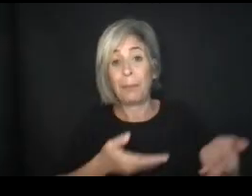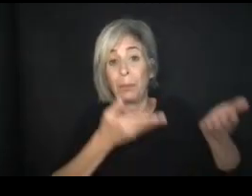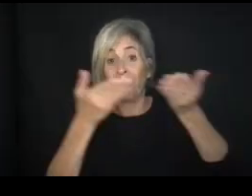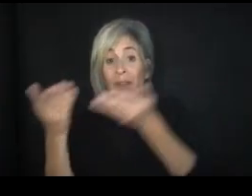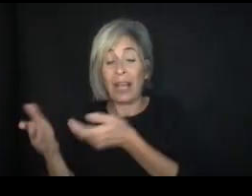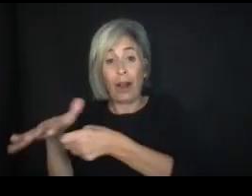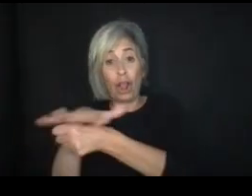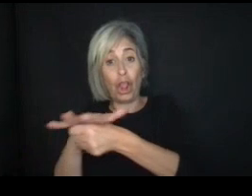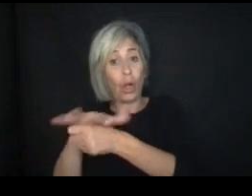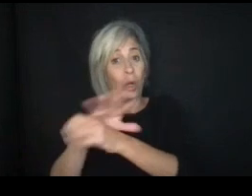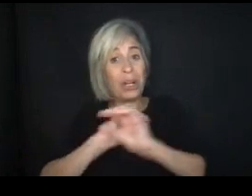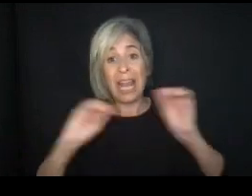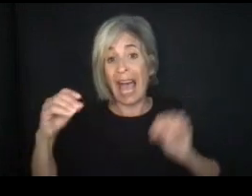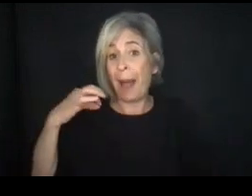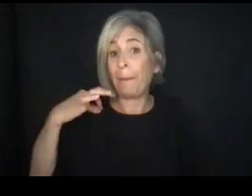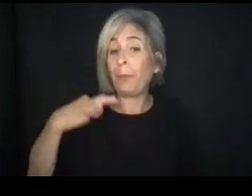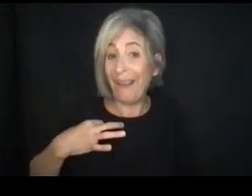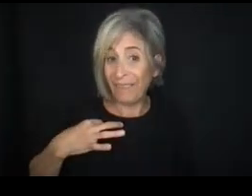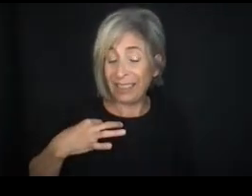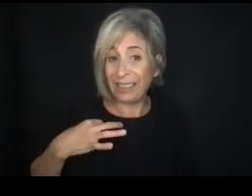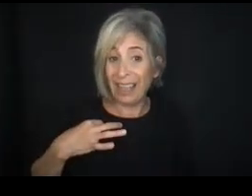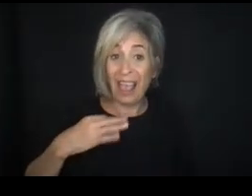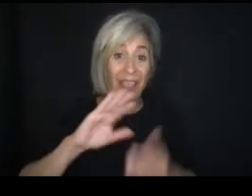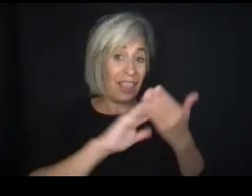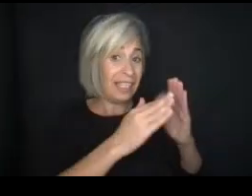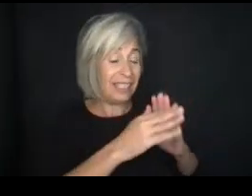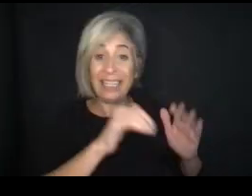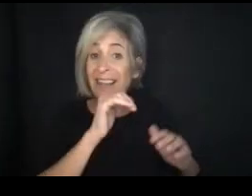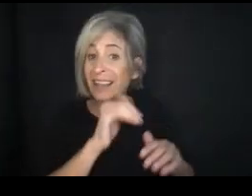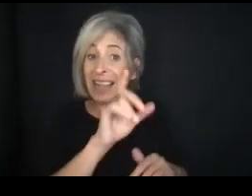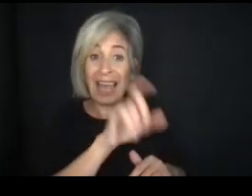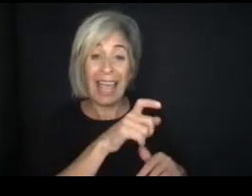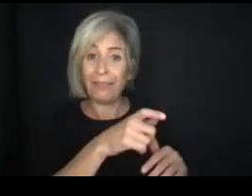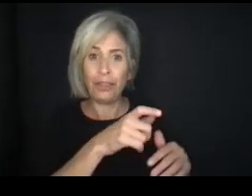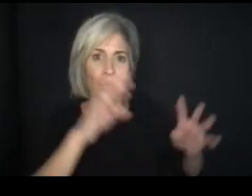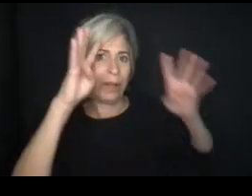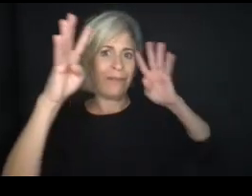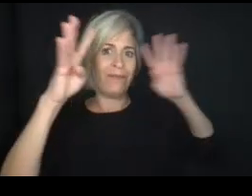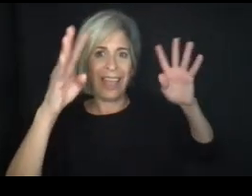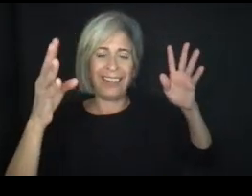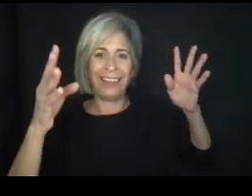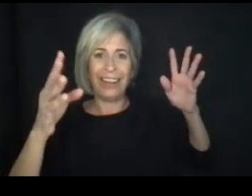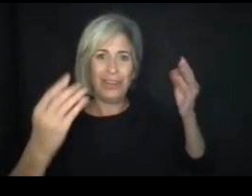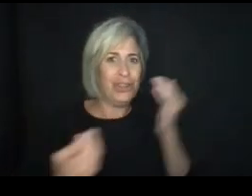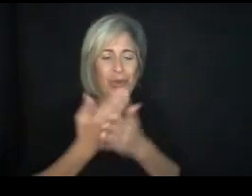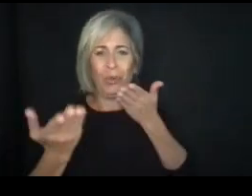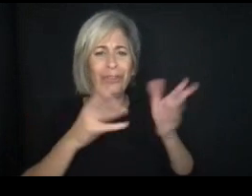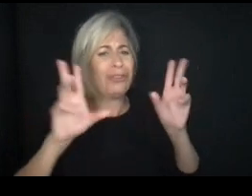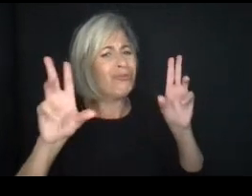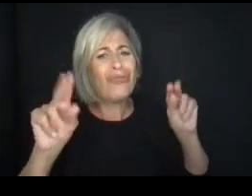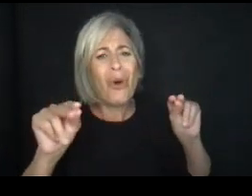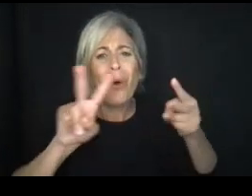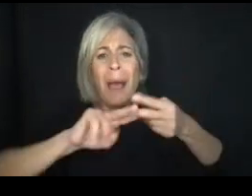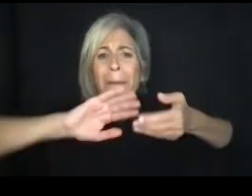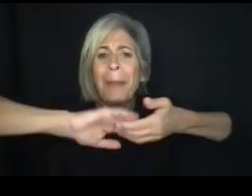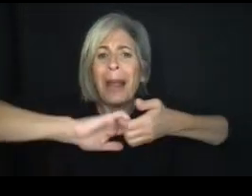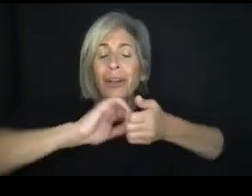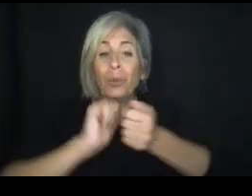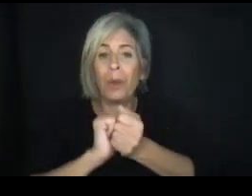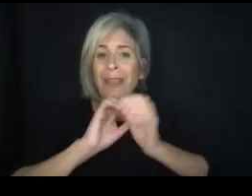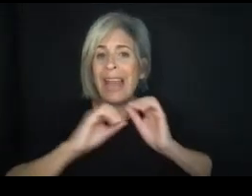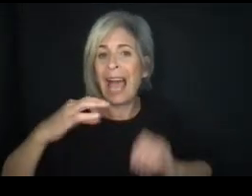local nonprofits. So the city doesn't have to reinvent the wheel. What they will do is partner with a